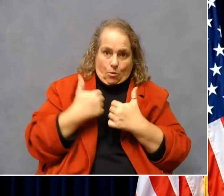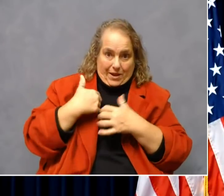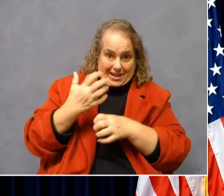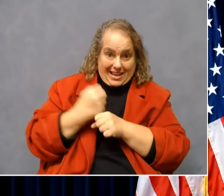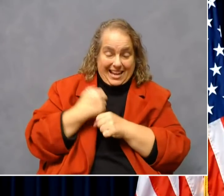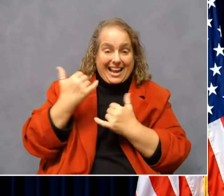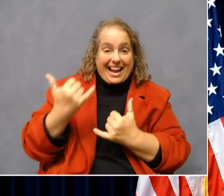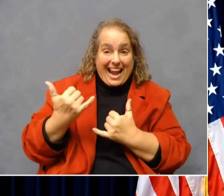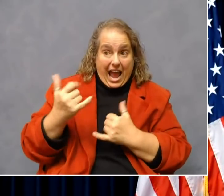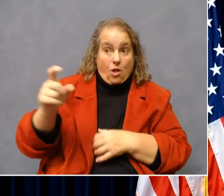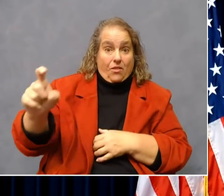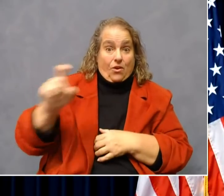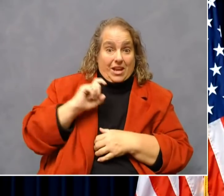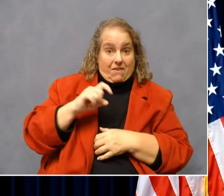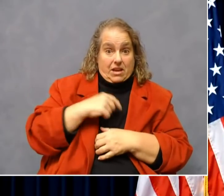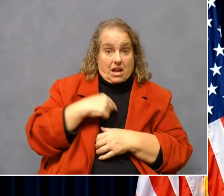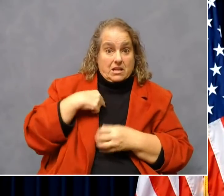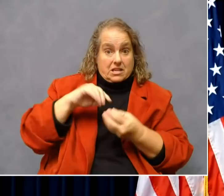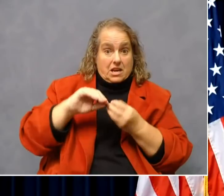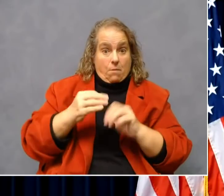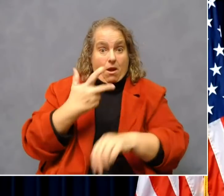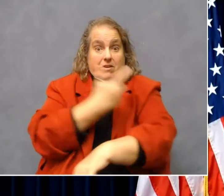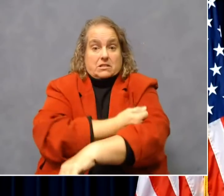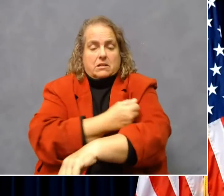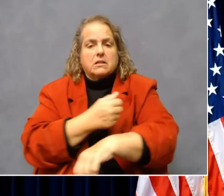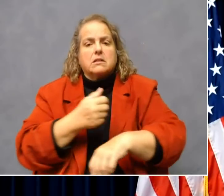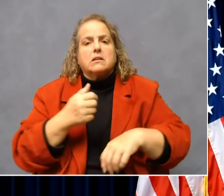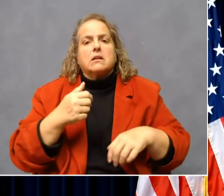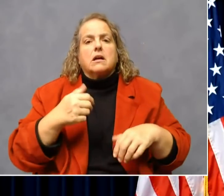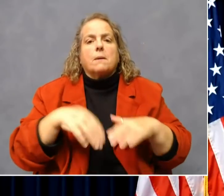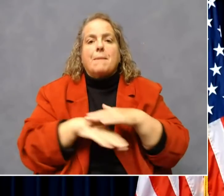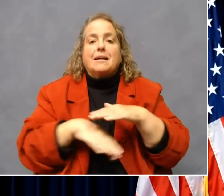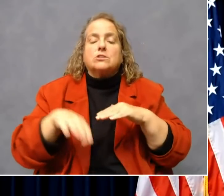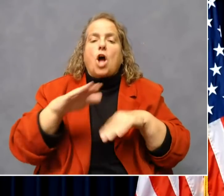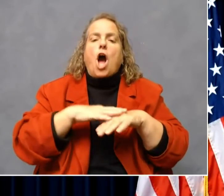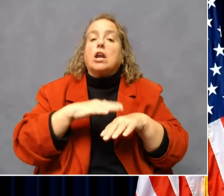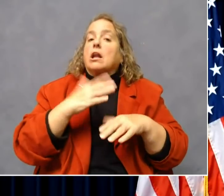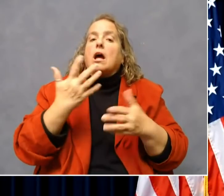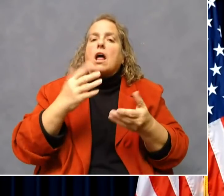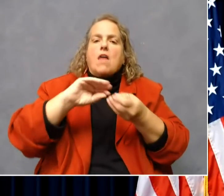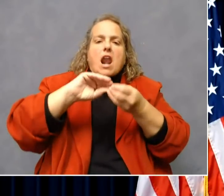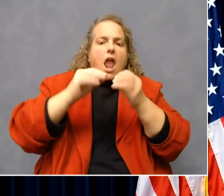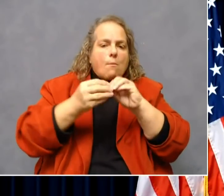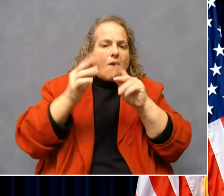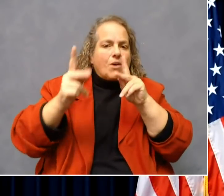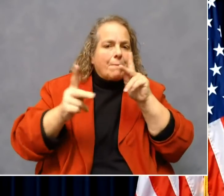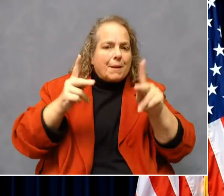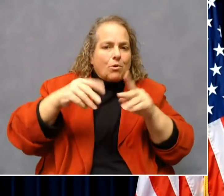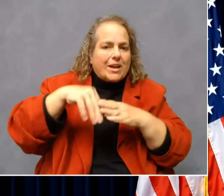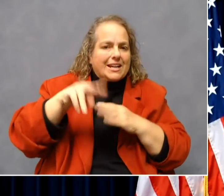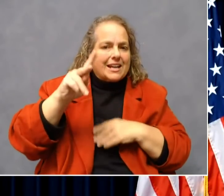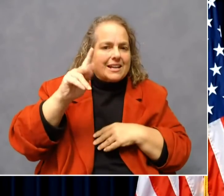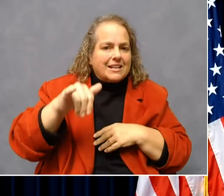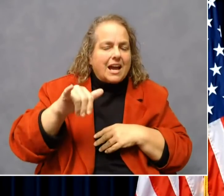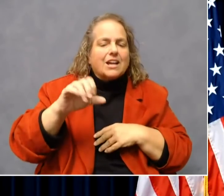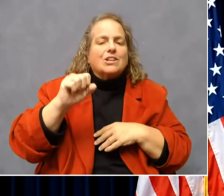population of the United States, so nobody out there is being favored or disfavored, and that's certainly an approach that